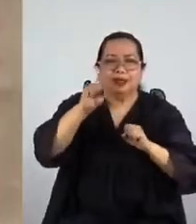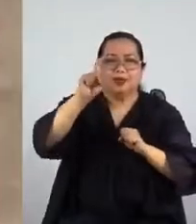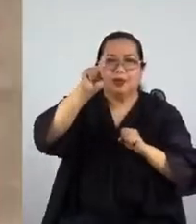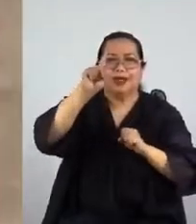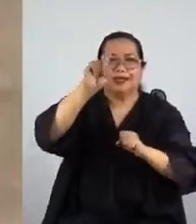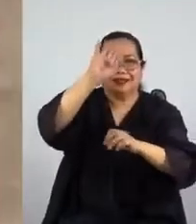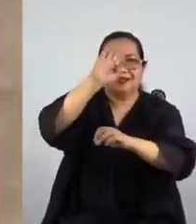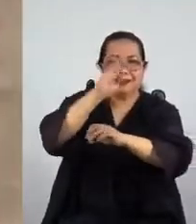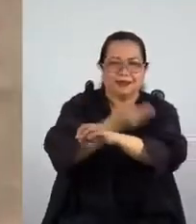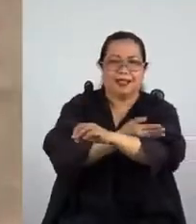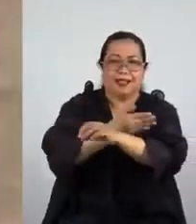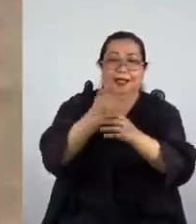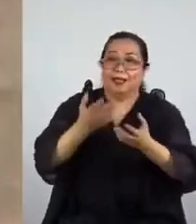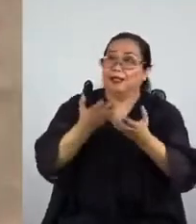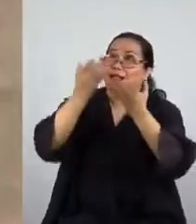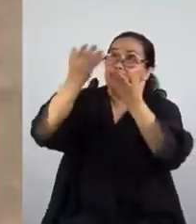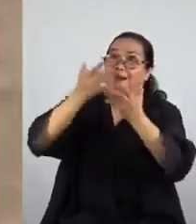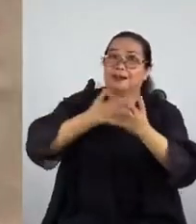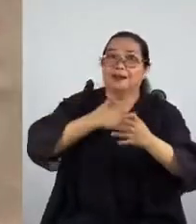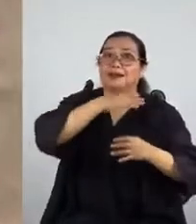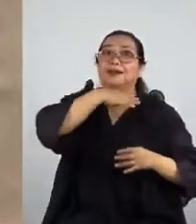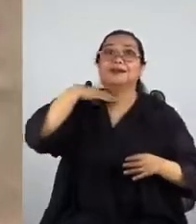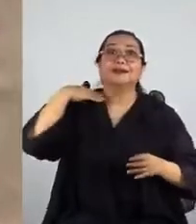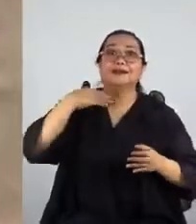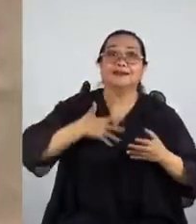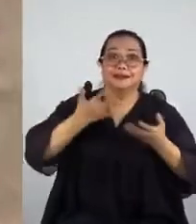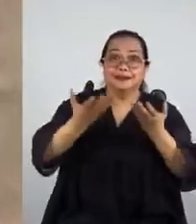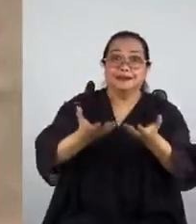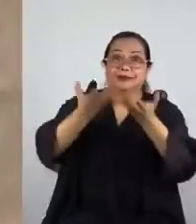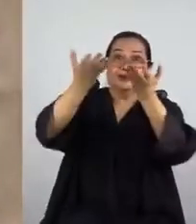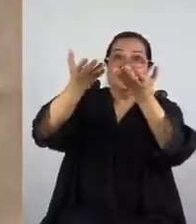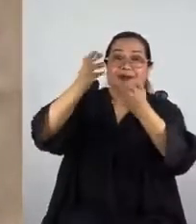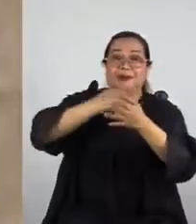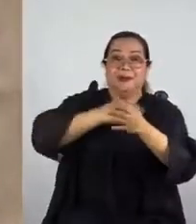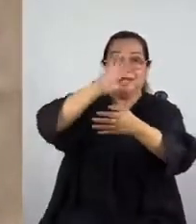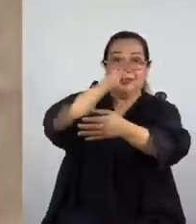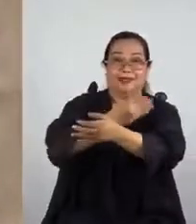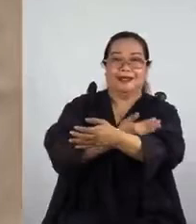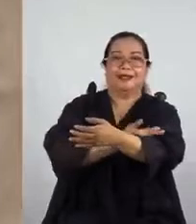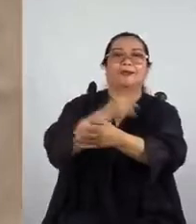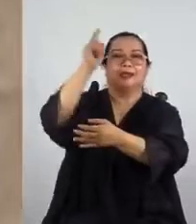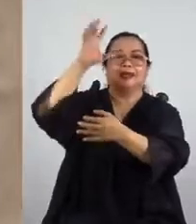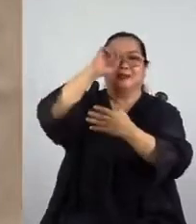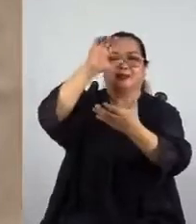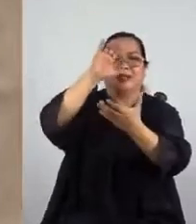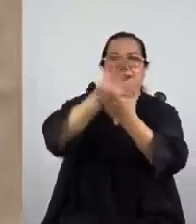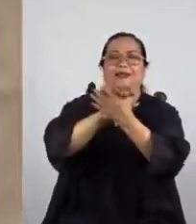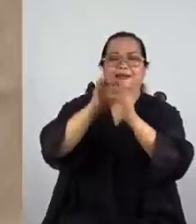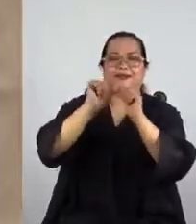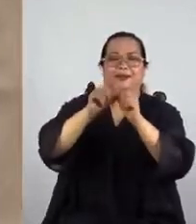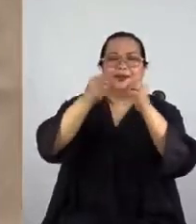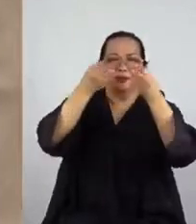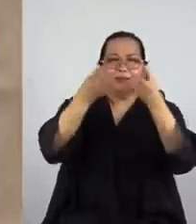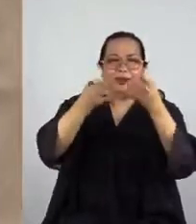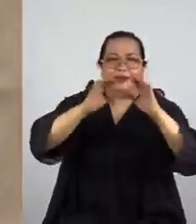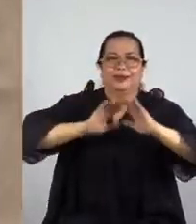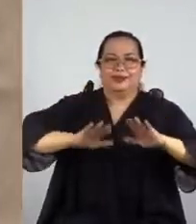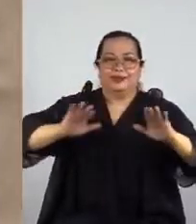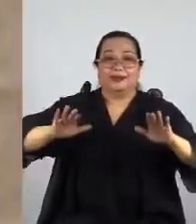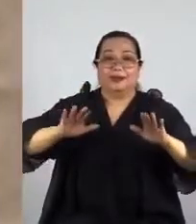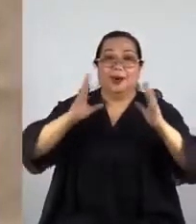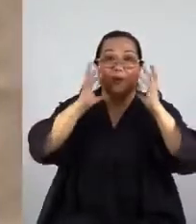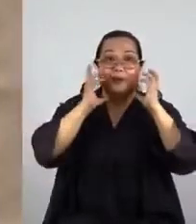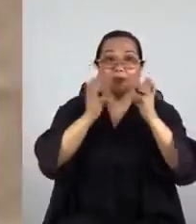sacrificed Isaac, God would still fulfill His promise of blessing him with many nations. And Moses had to believe that